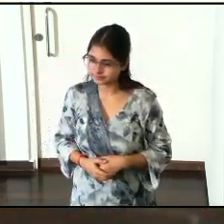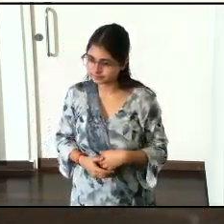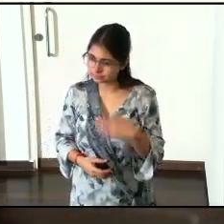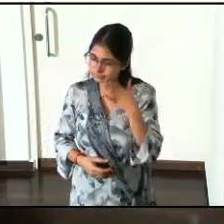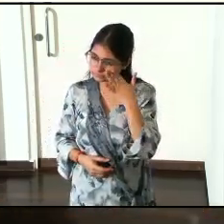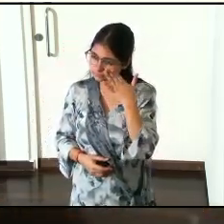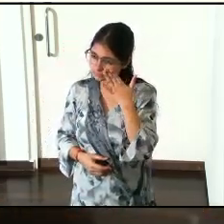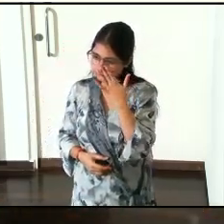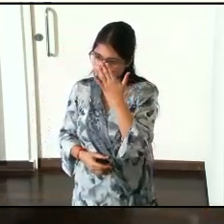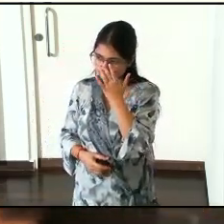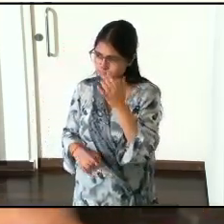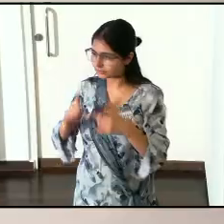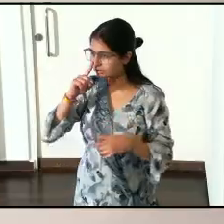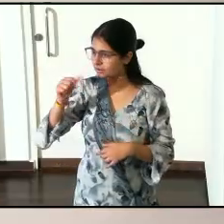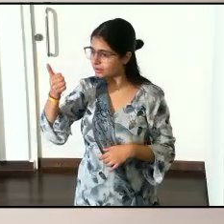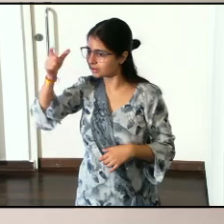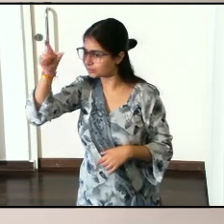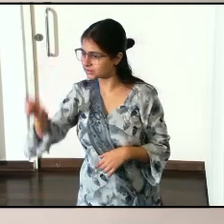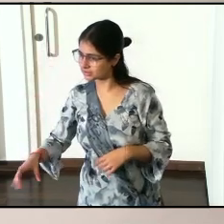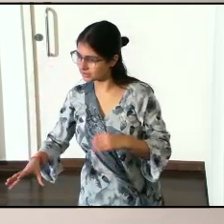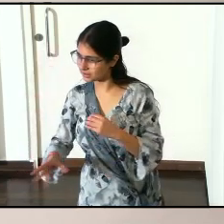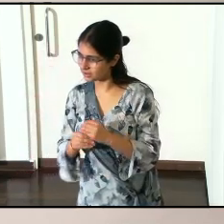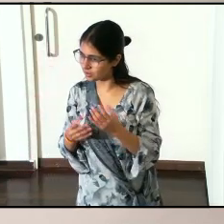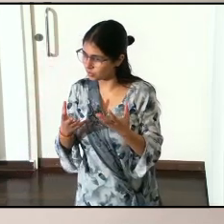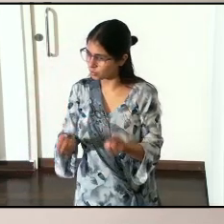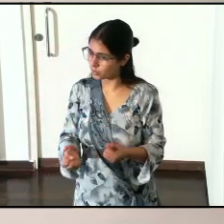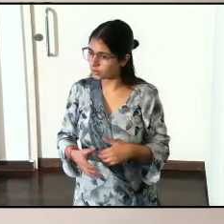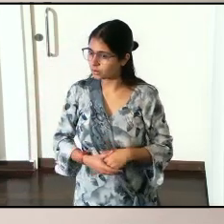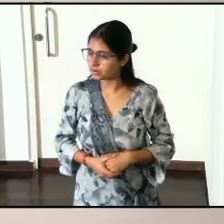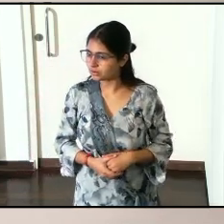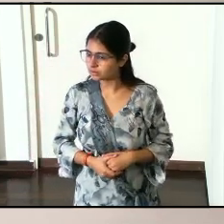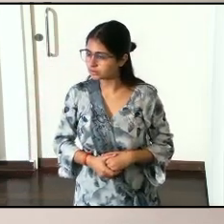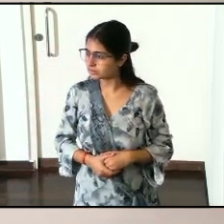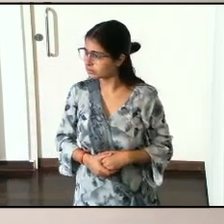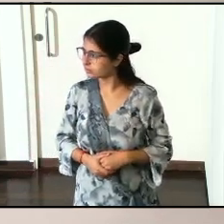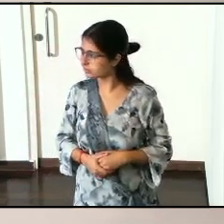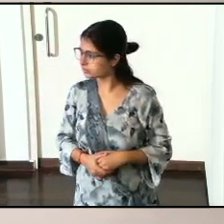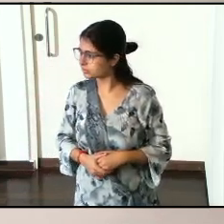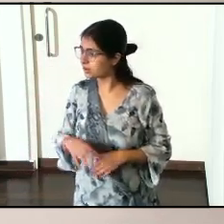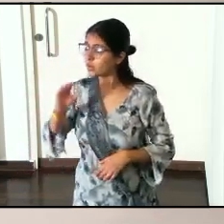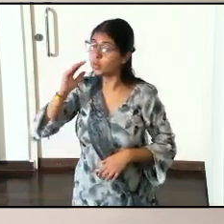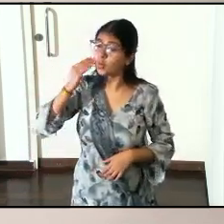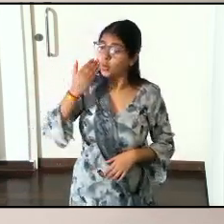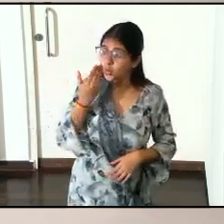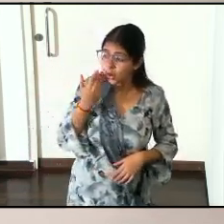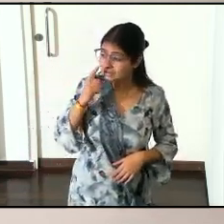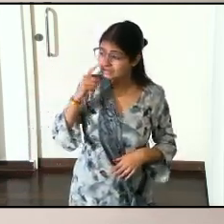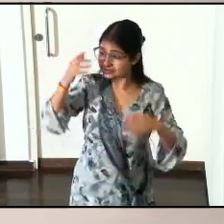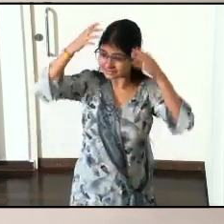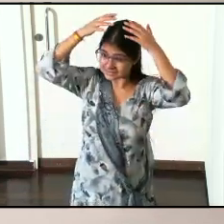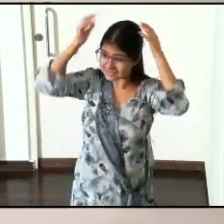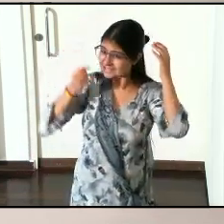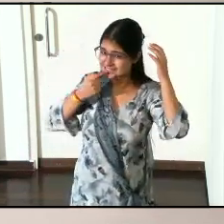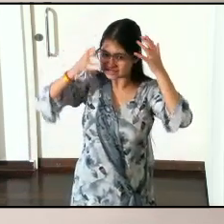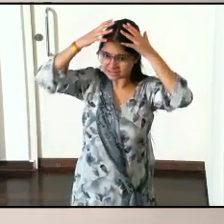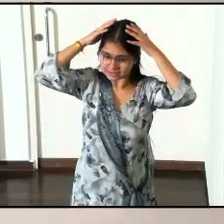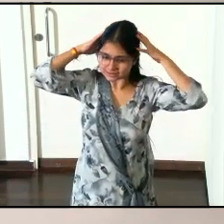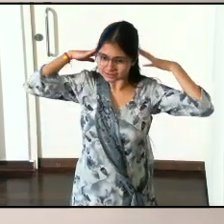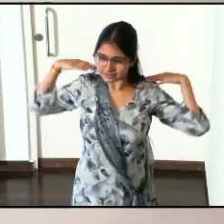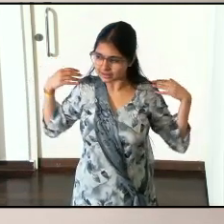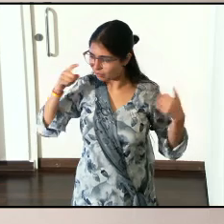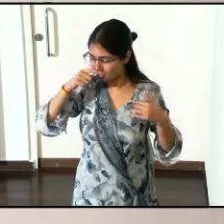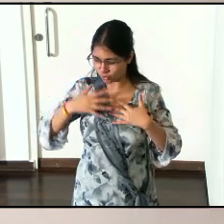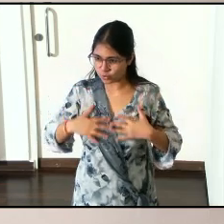I just wanted to add to that to say that one of the things with when there's a protest and people get together to